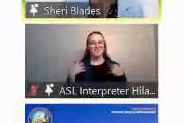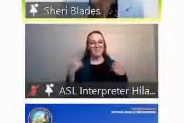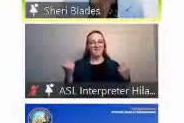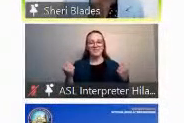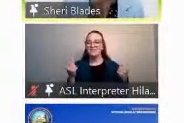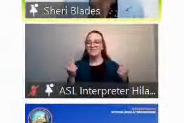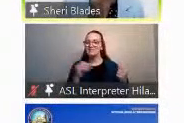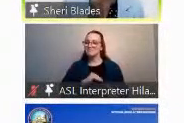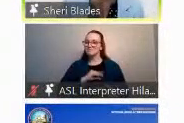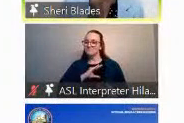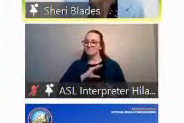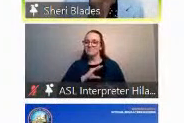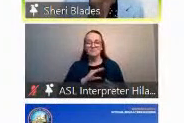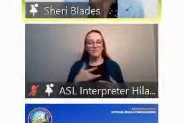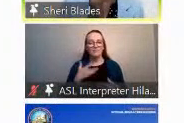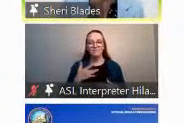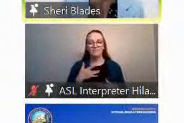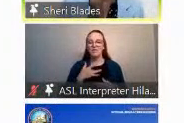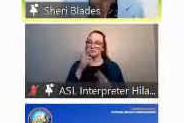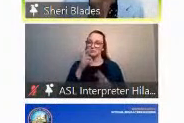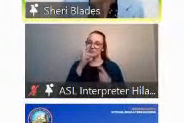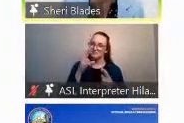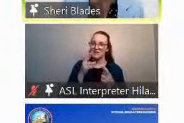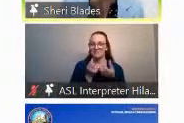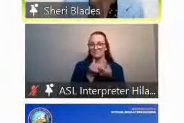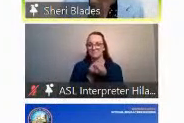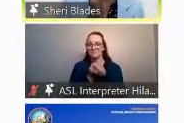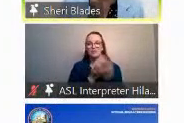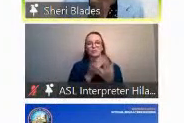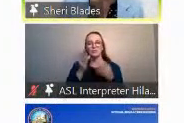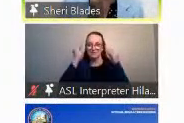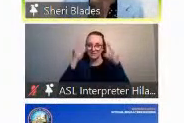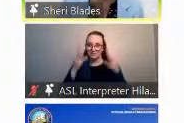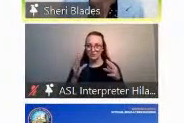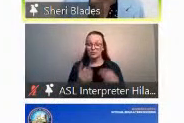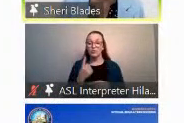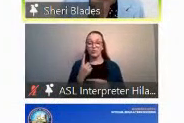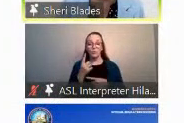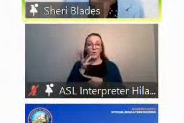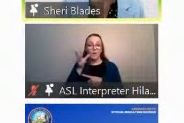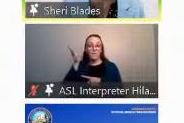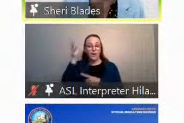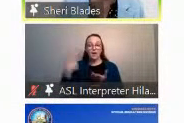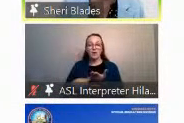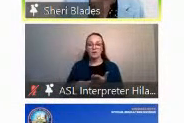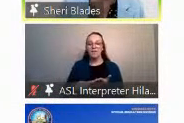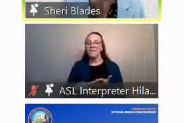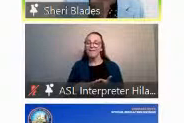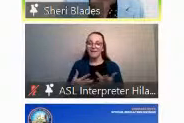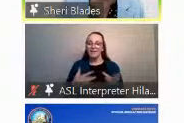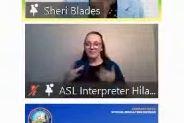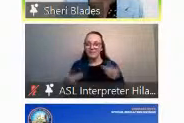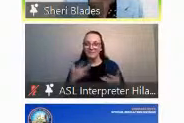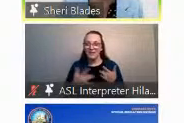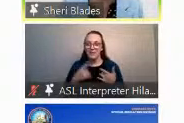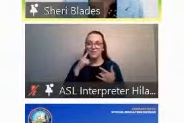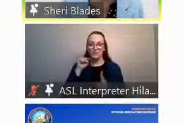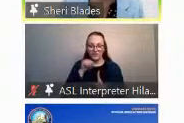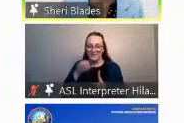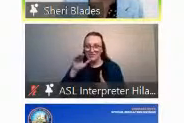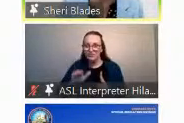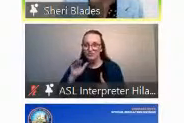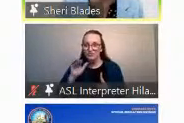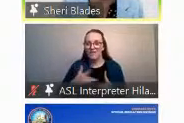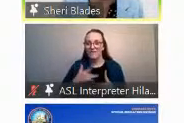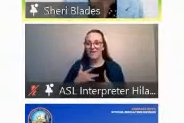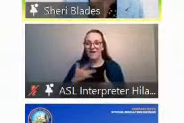support of their teachers. One Latino parent spoke about the excitement their child would feel from a play-based